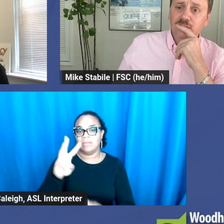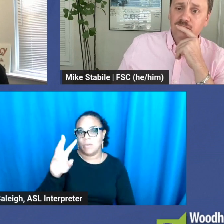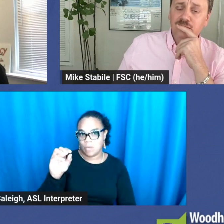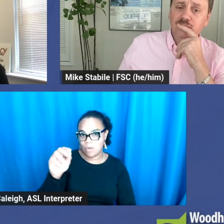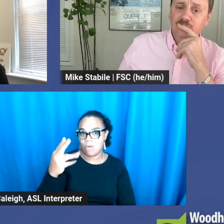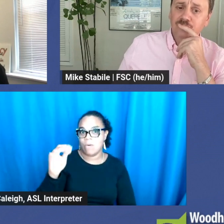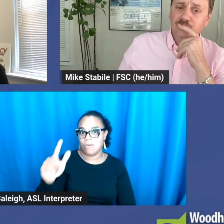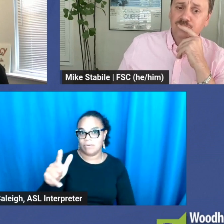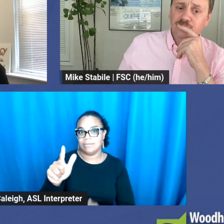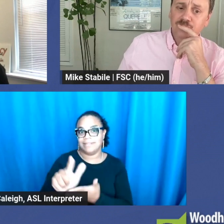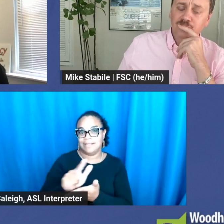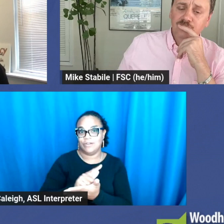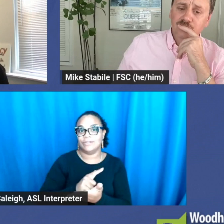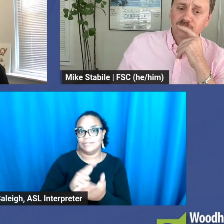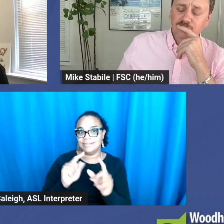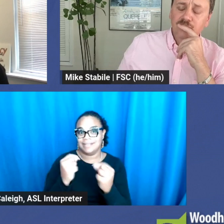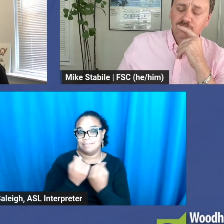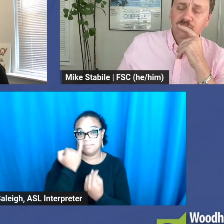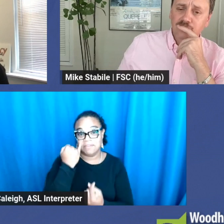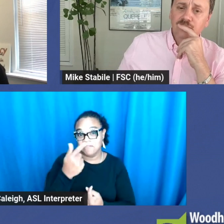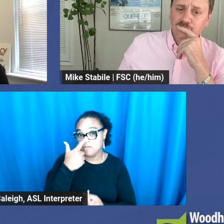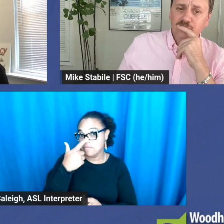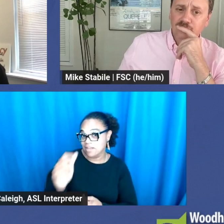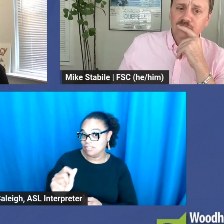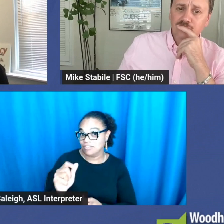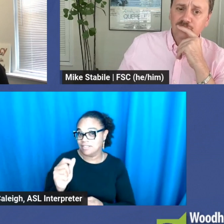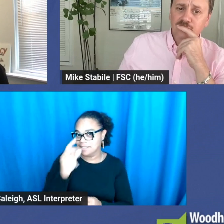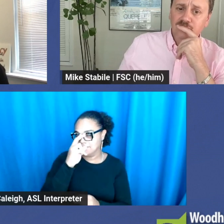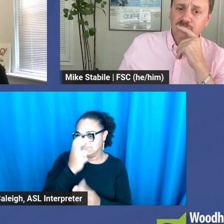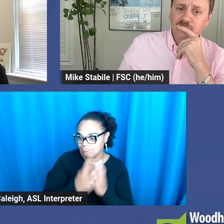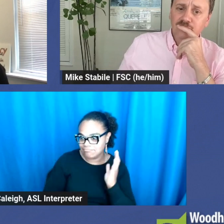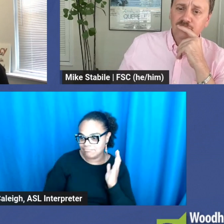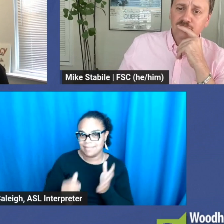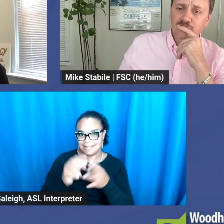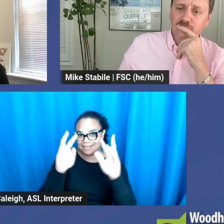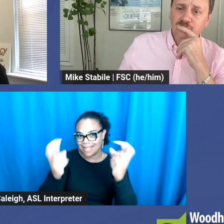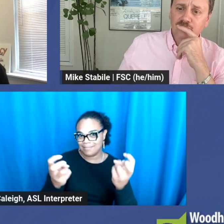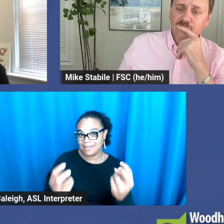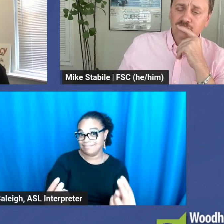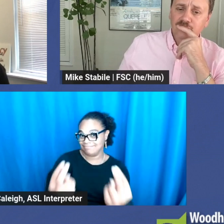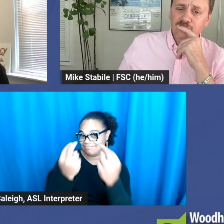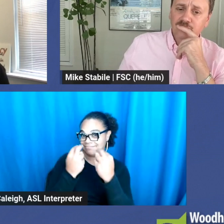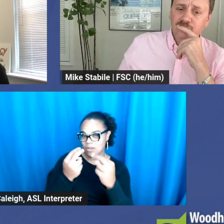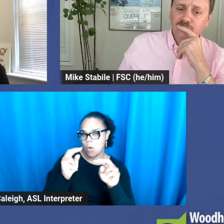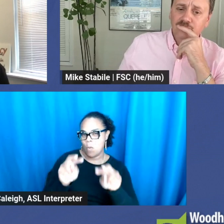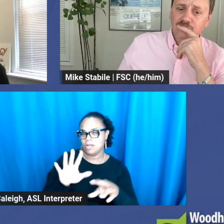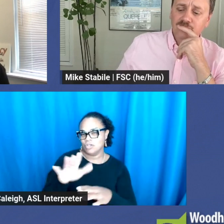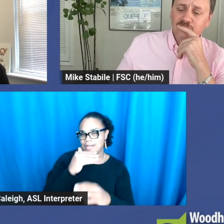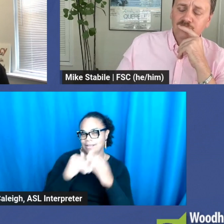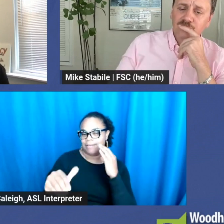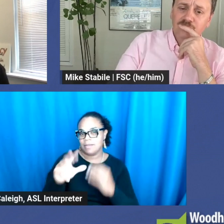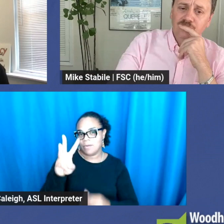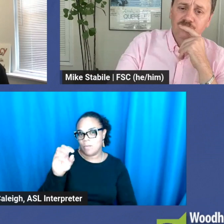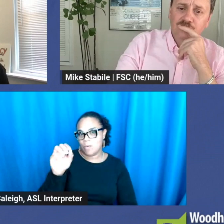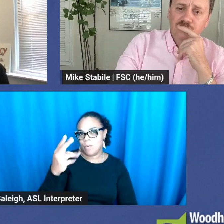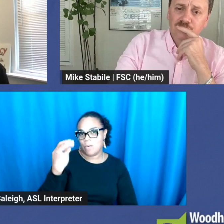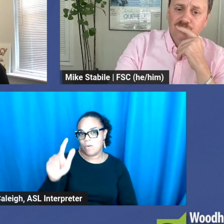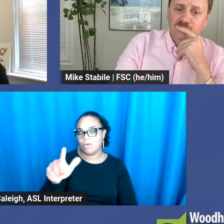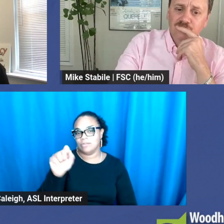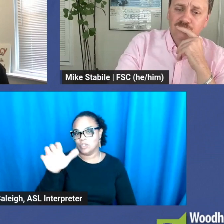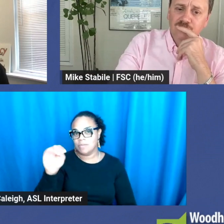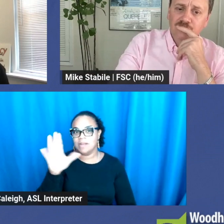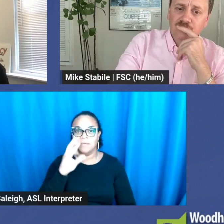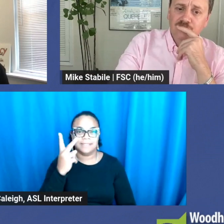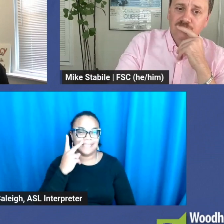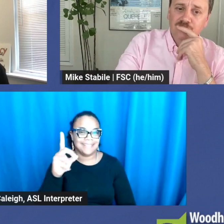team. So if you're interested in sort of deep diving into that topic, stay tuned to your email and Woodhull social media for the date for